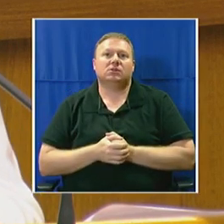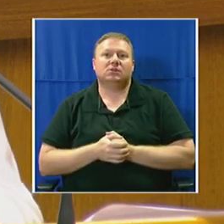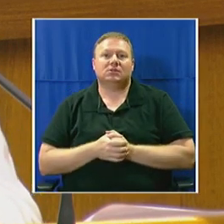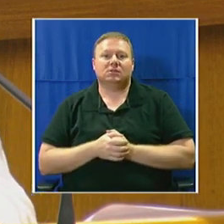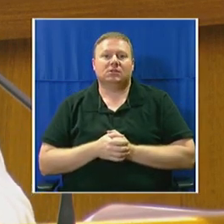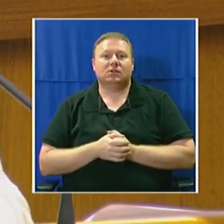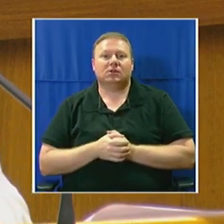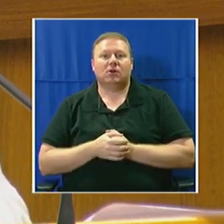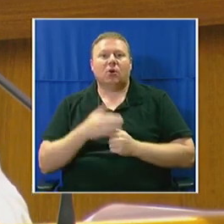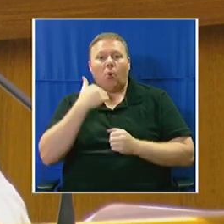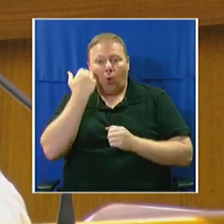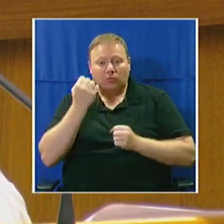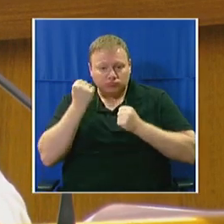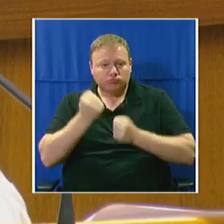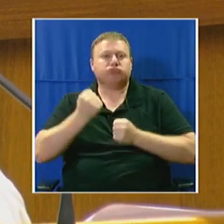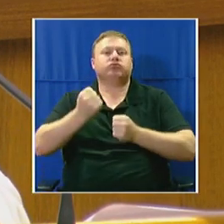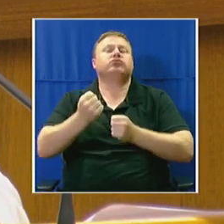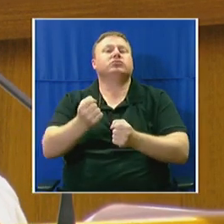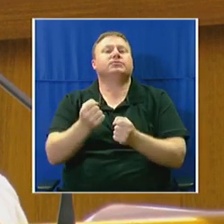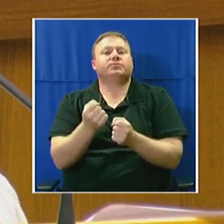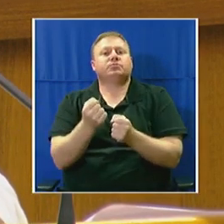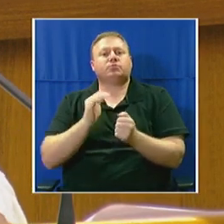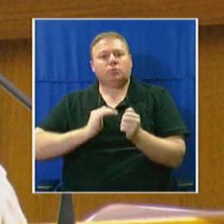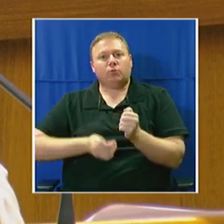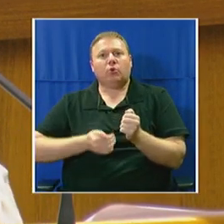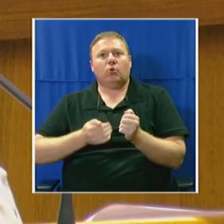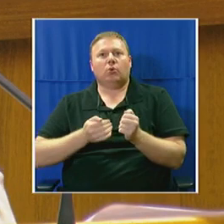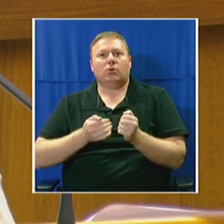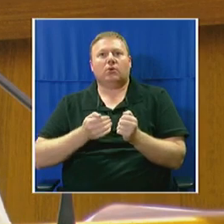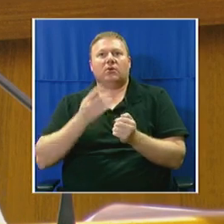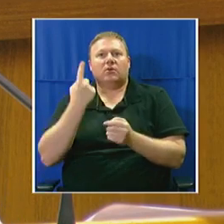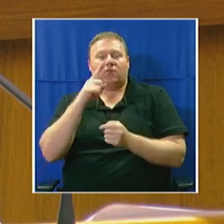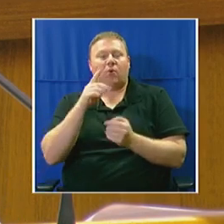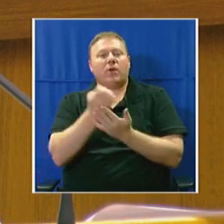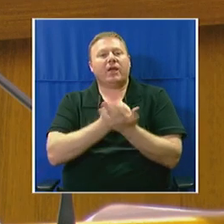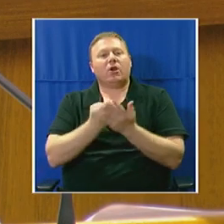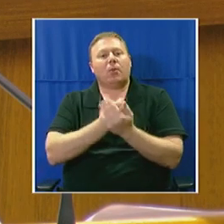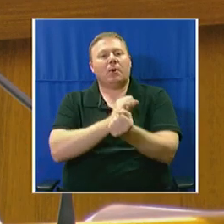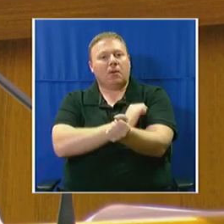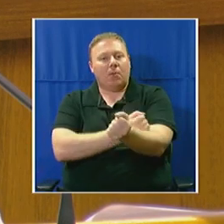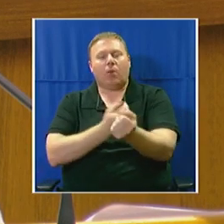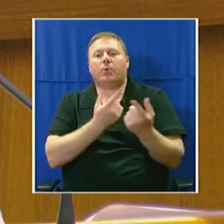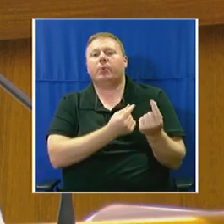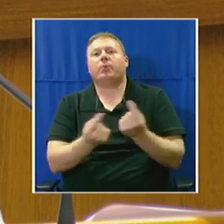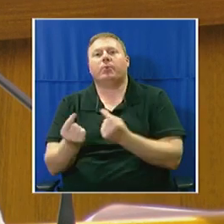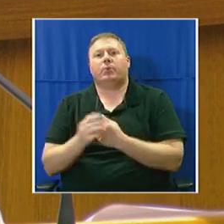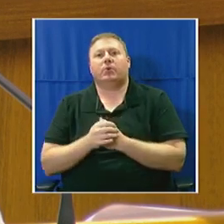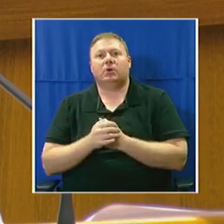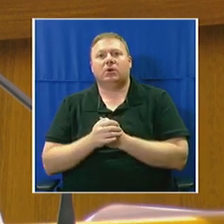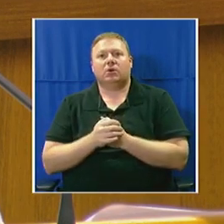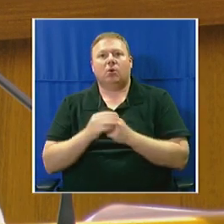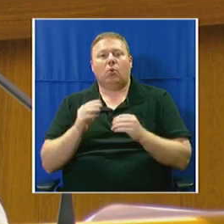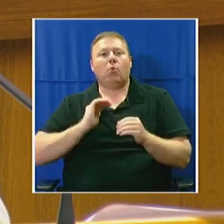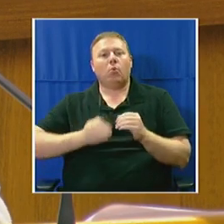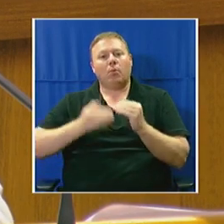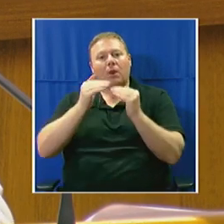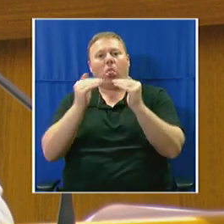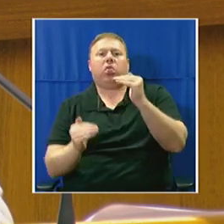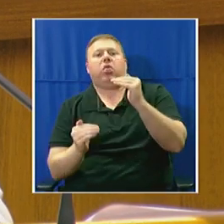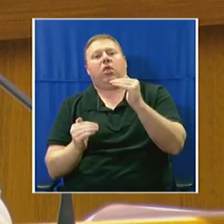demonstrate the need to mobilize and organize women for economic empowerment as women equality and social economic